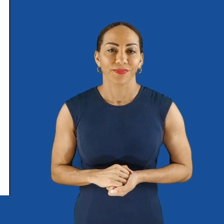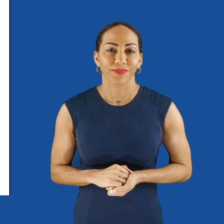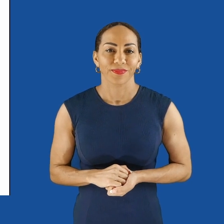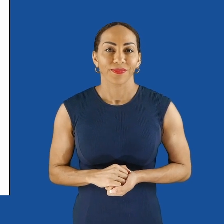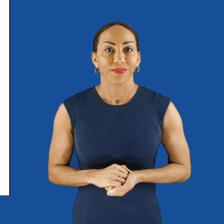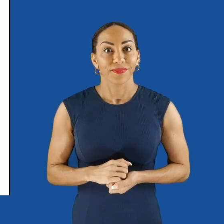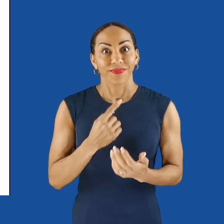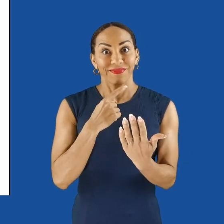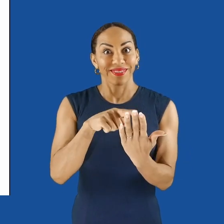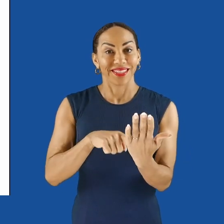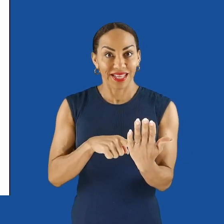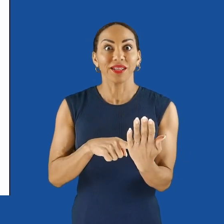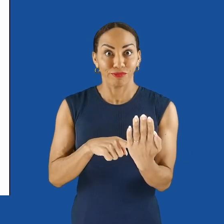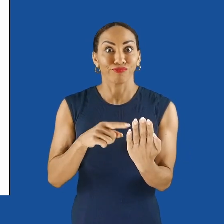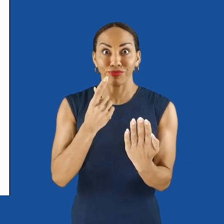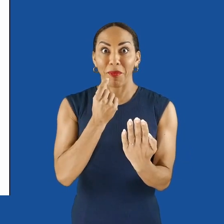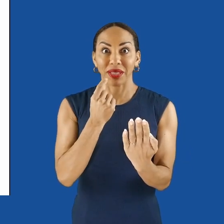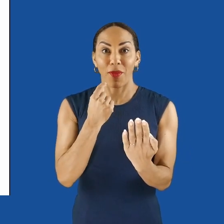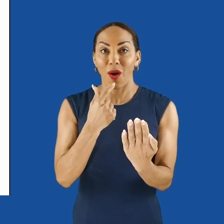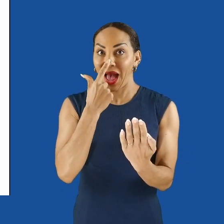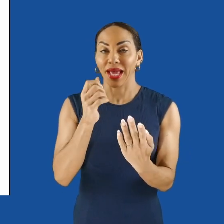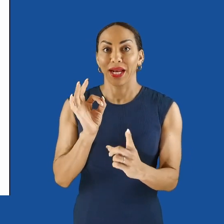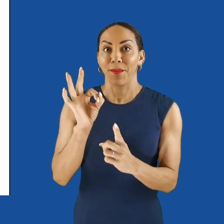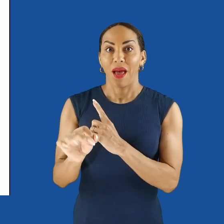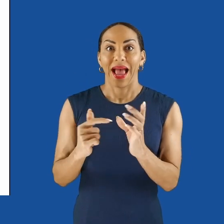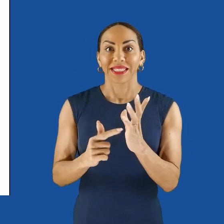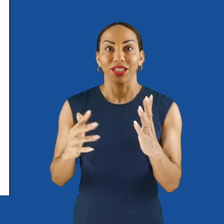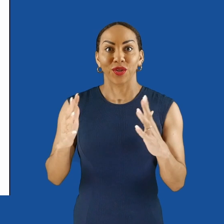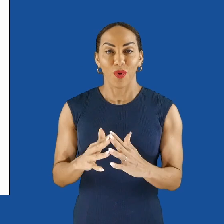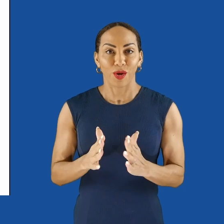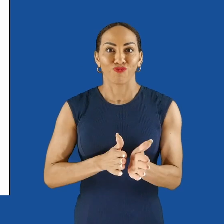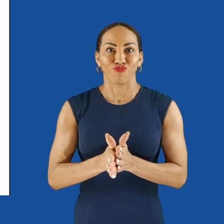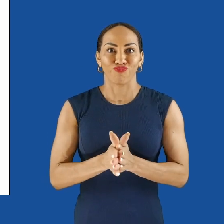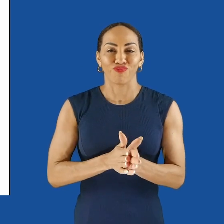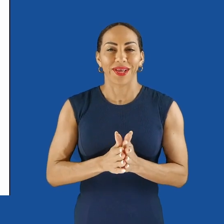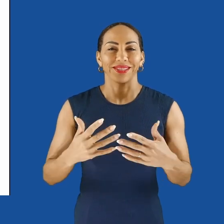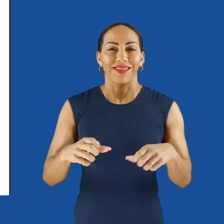Great, it's telling me I might be eligible for access to work, so I'm going to start my application.